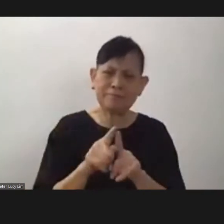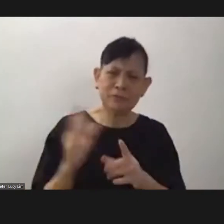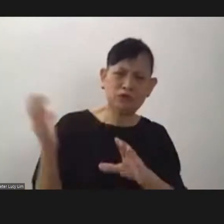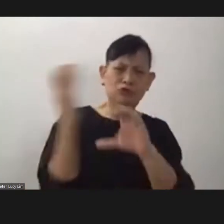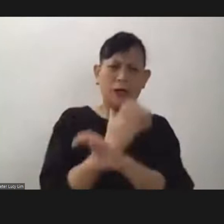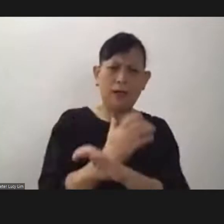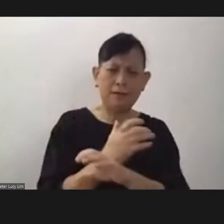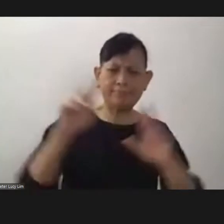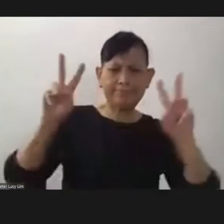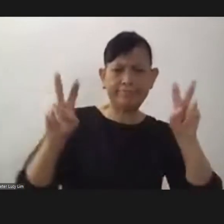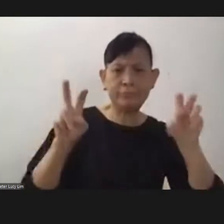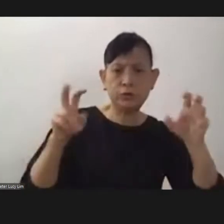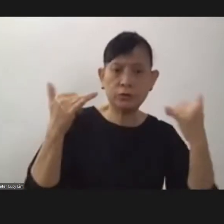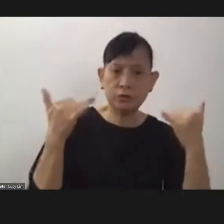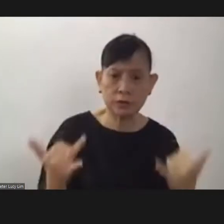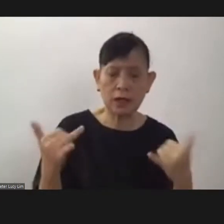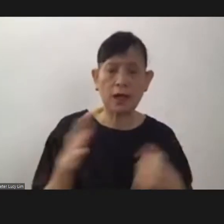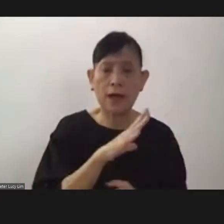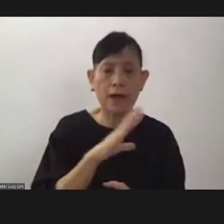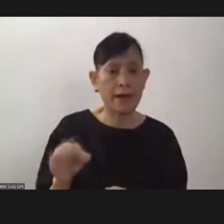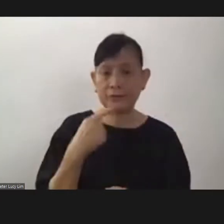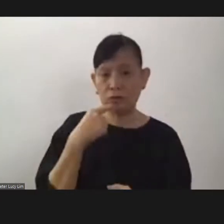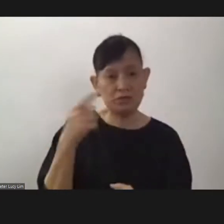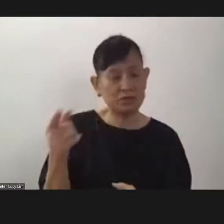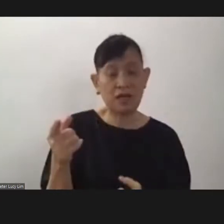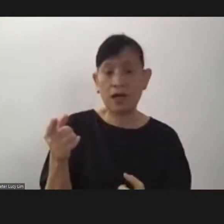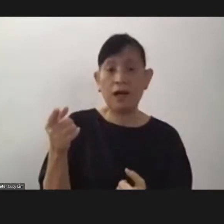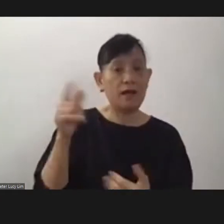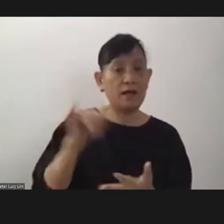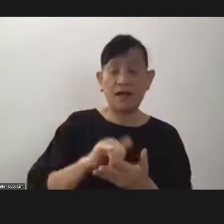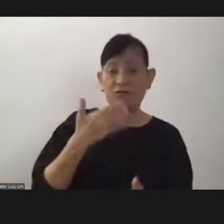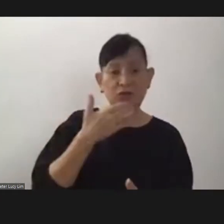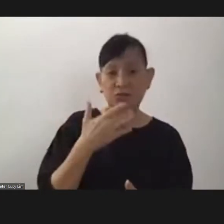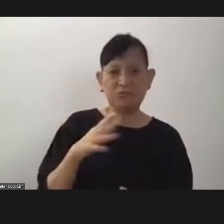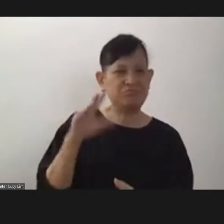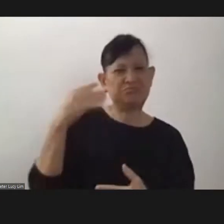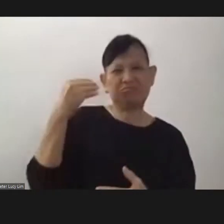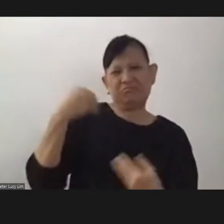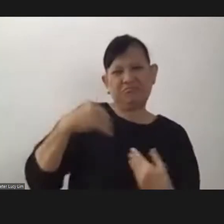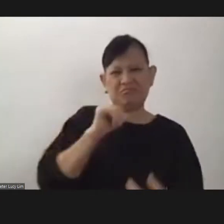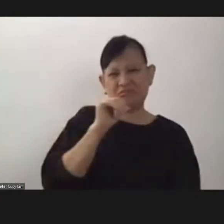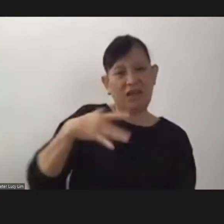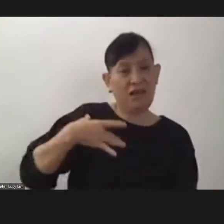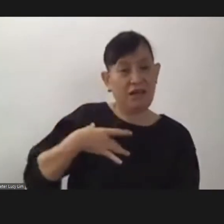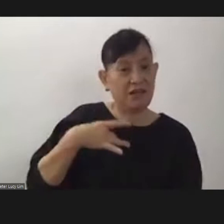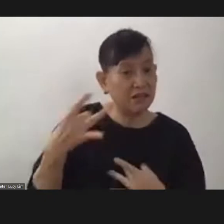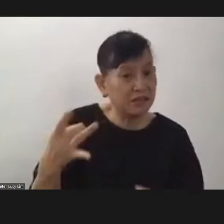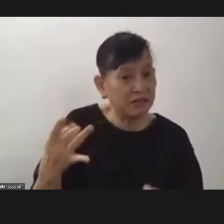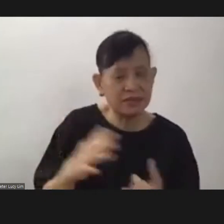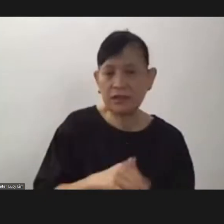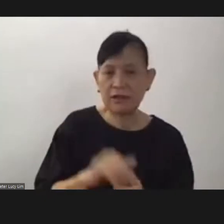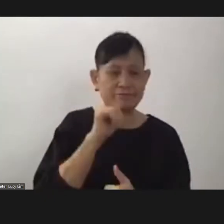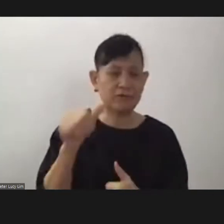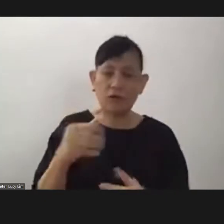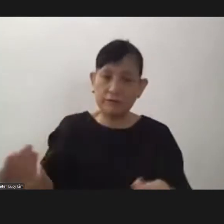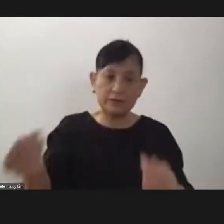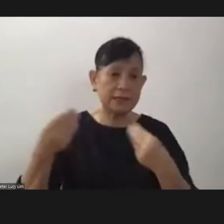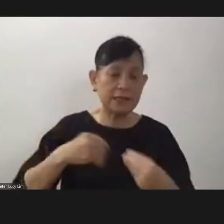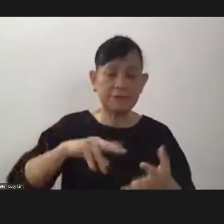debunking the myth that our youth are uninterested or incapable of providing meaningful contributions to